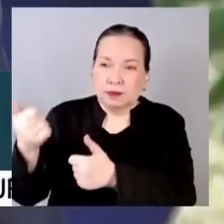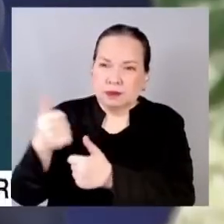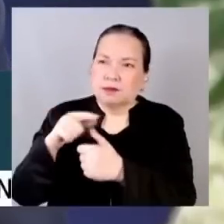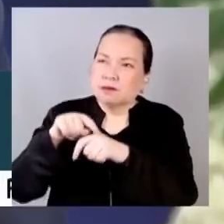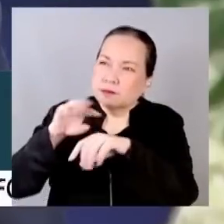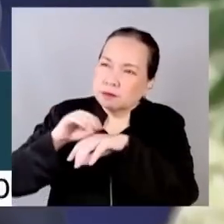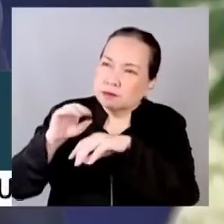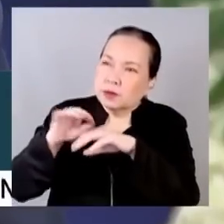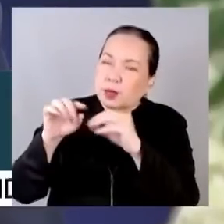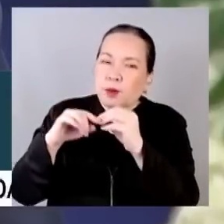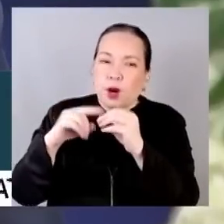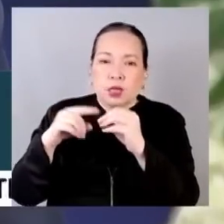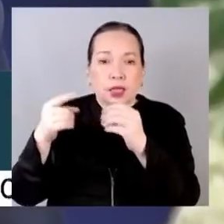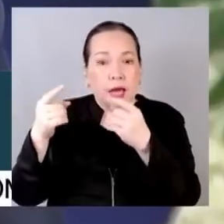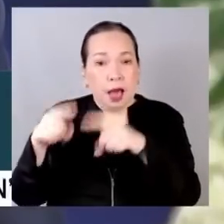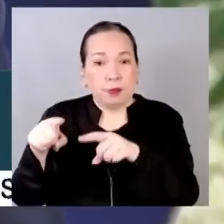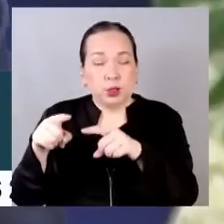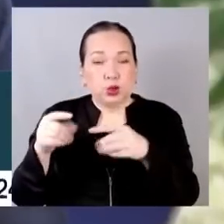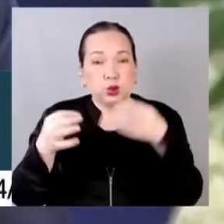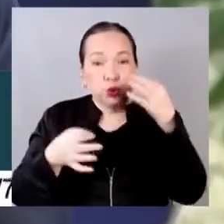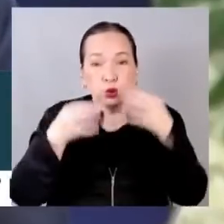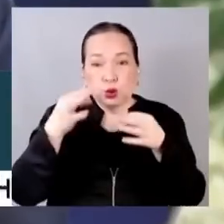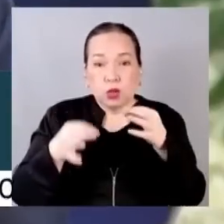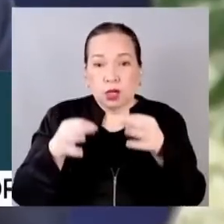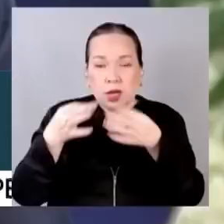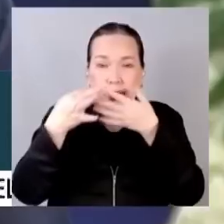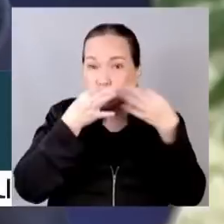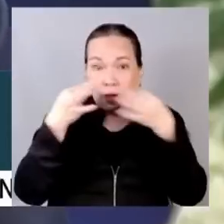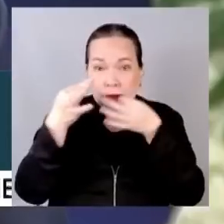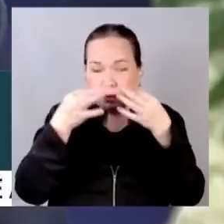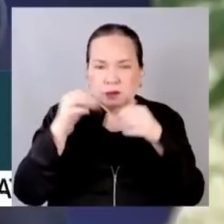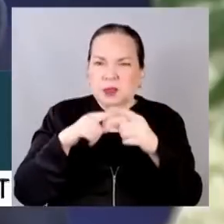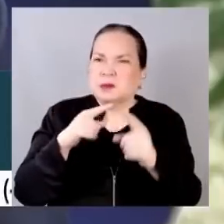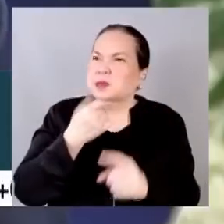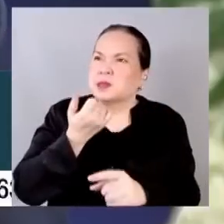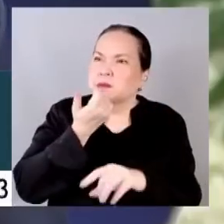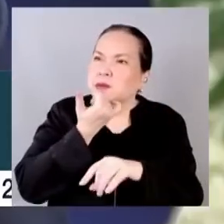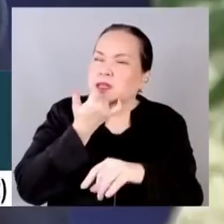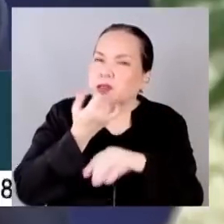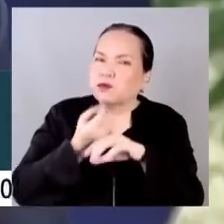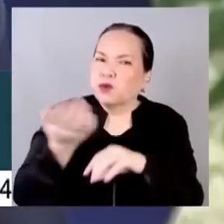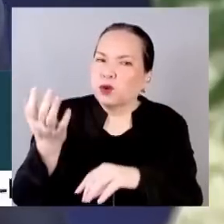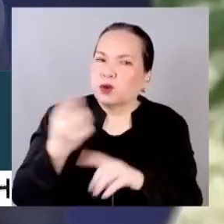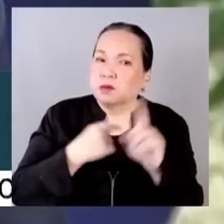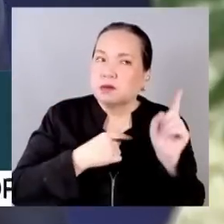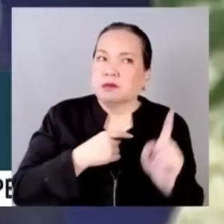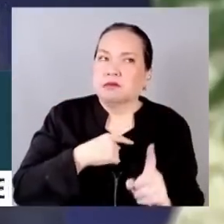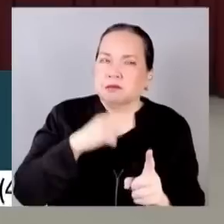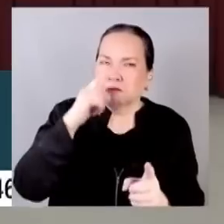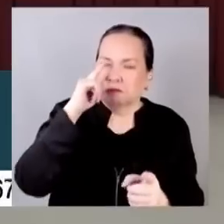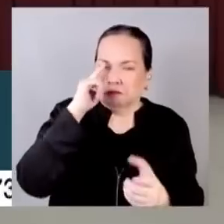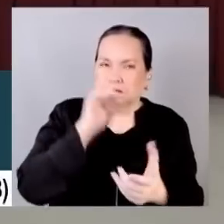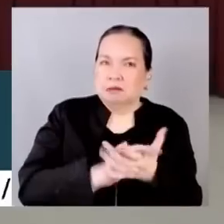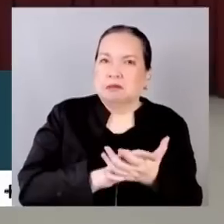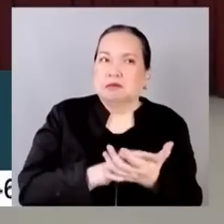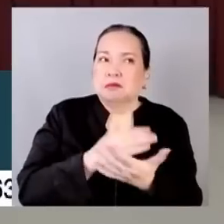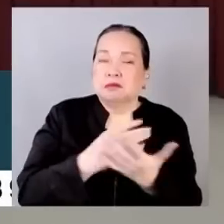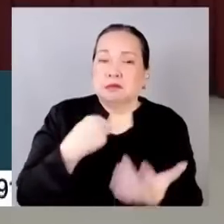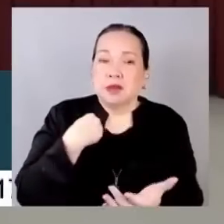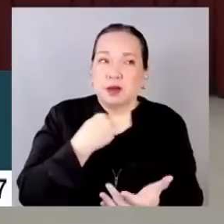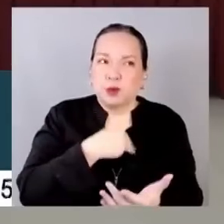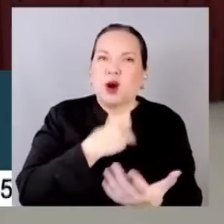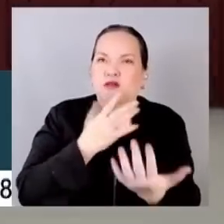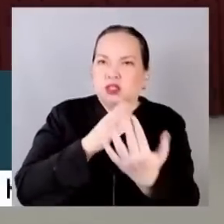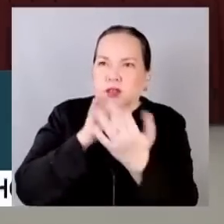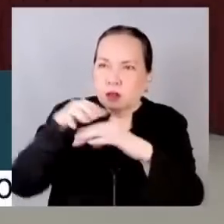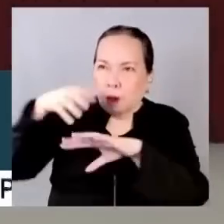drug operations are deliberately misleading him. He says he believes that some members of the drug syndicates have already penetrated